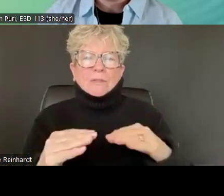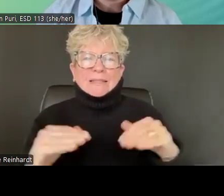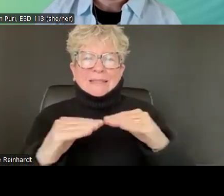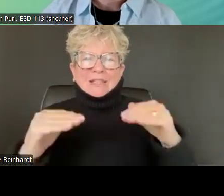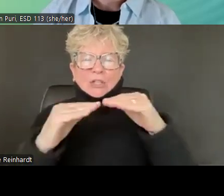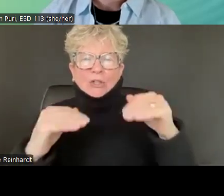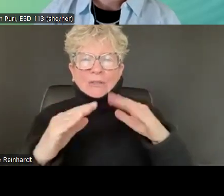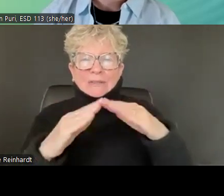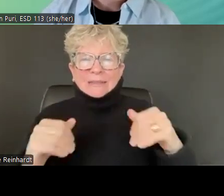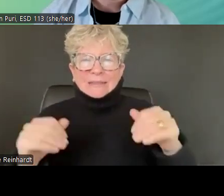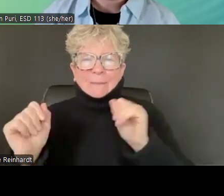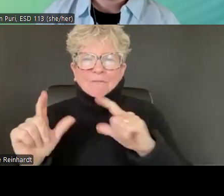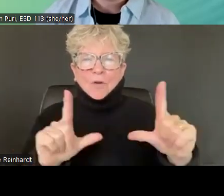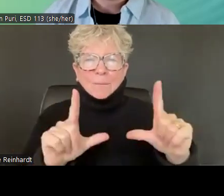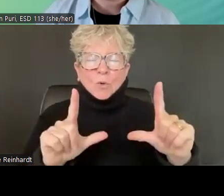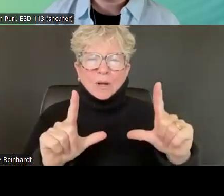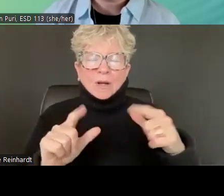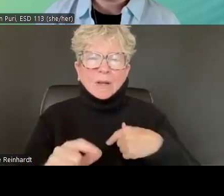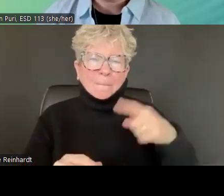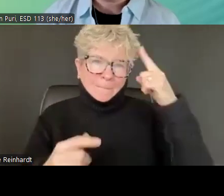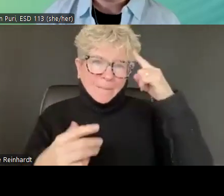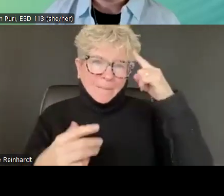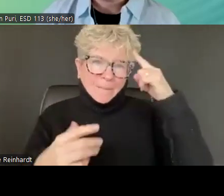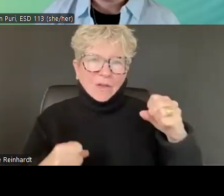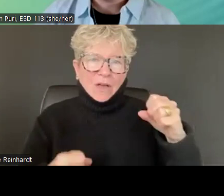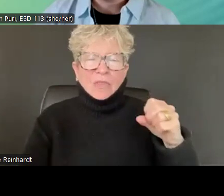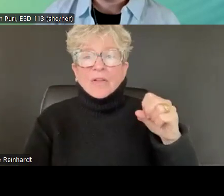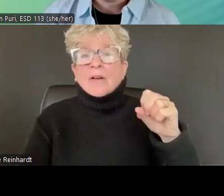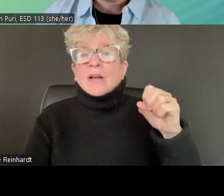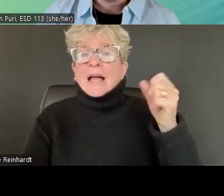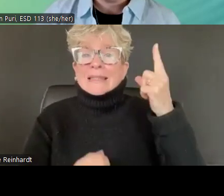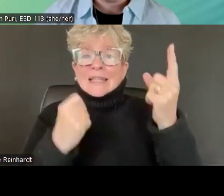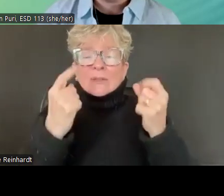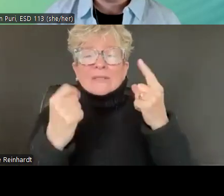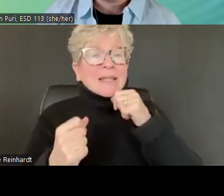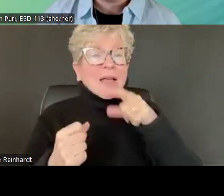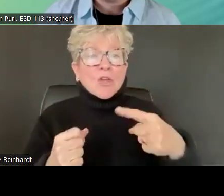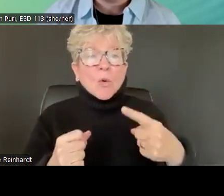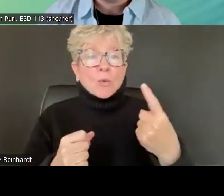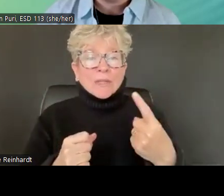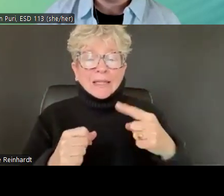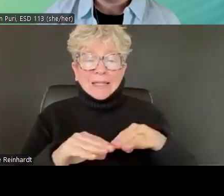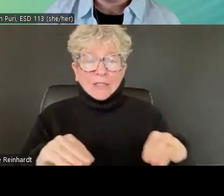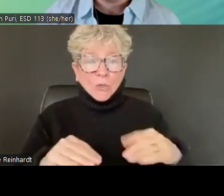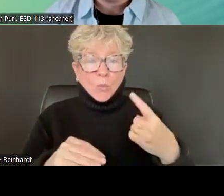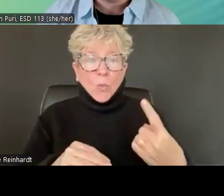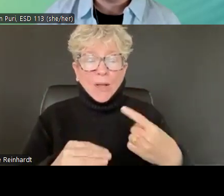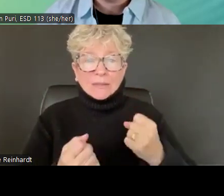framework. Mental health literacy is not the only Tier 1 support in a